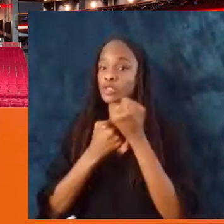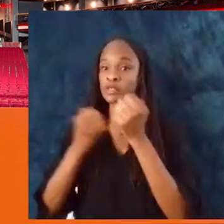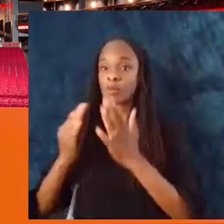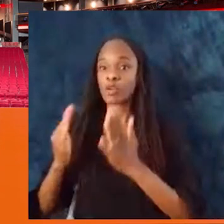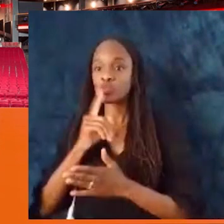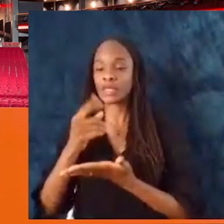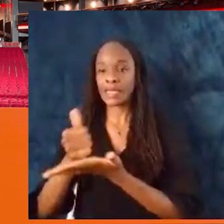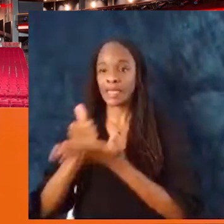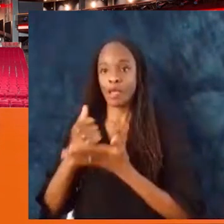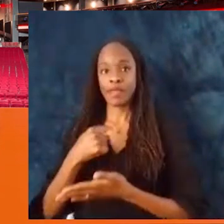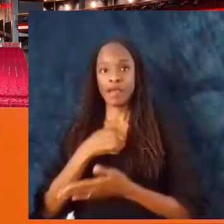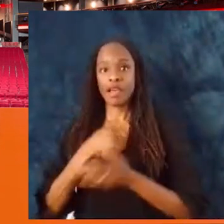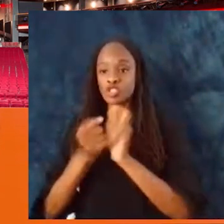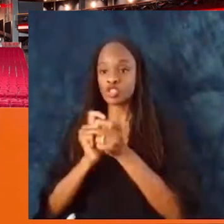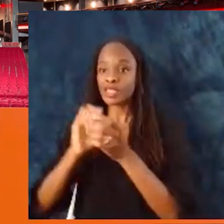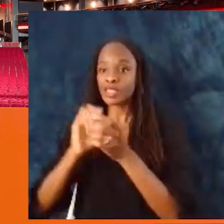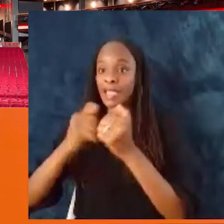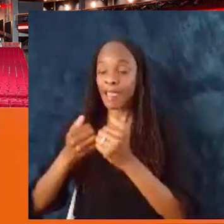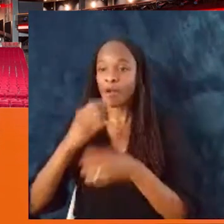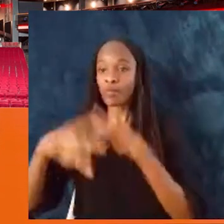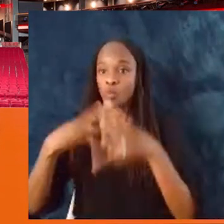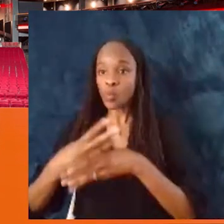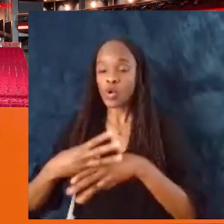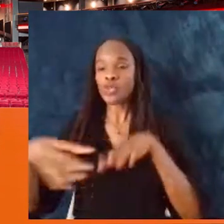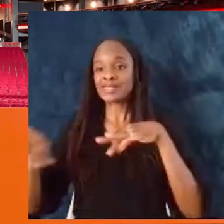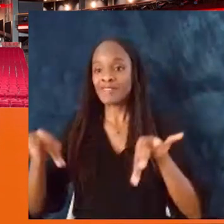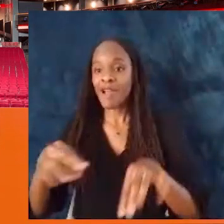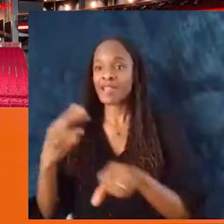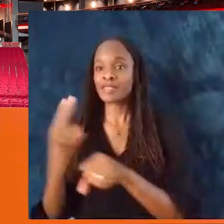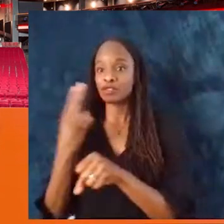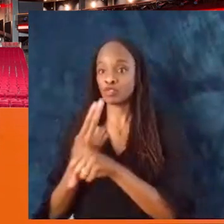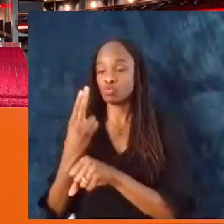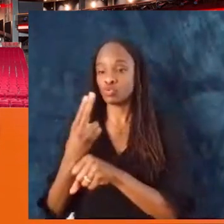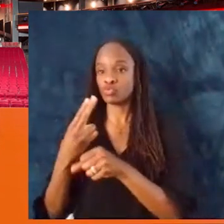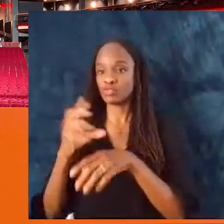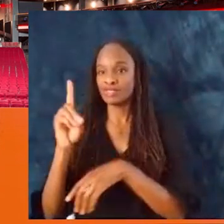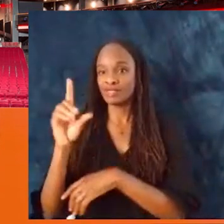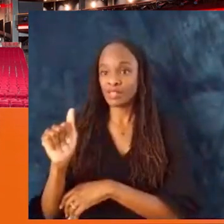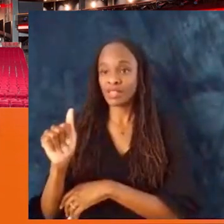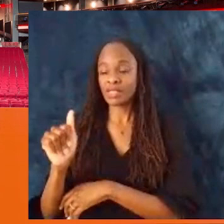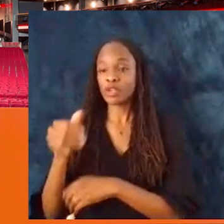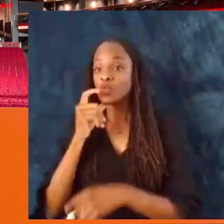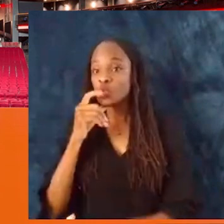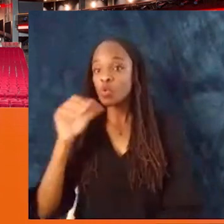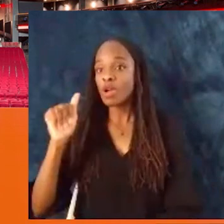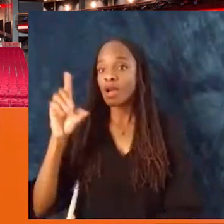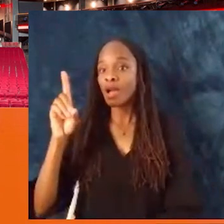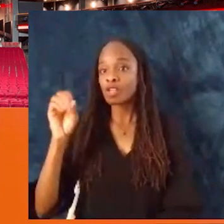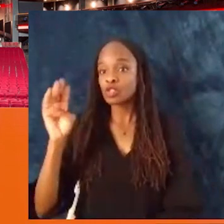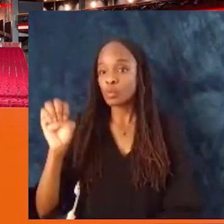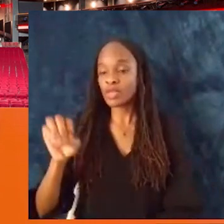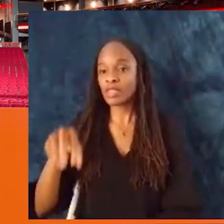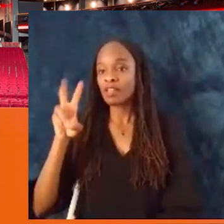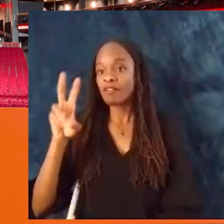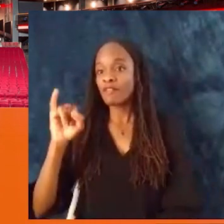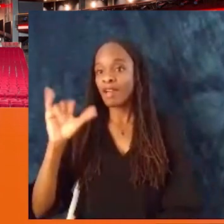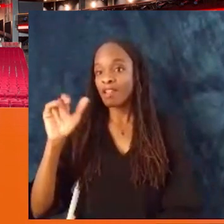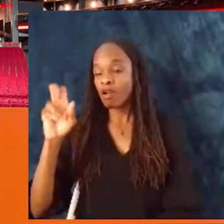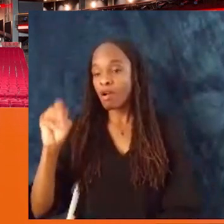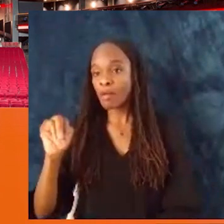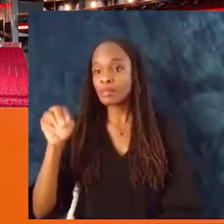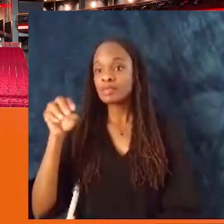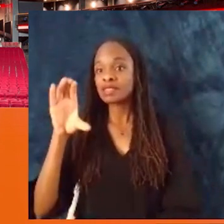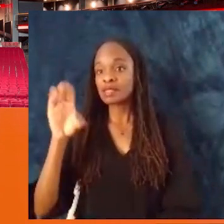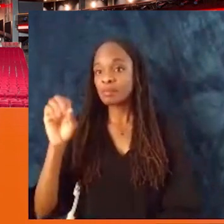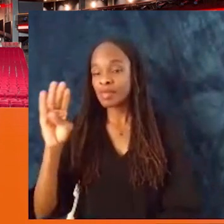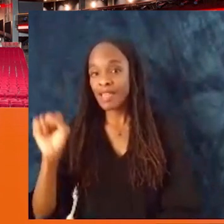the way the world defines and views disability. And they are Adobe, Viacom CBS, Dell